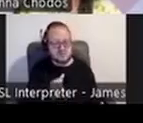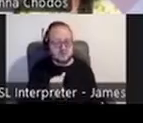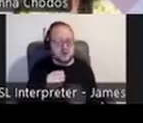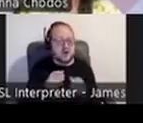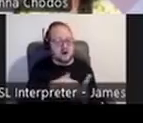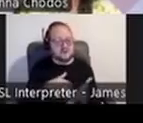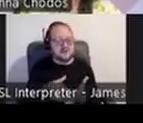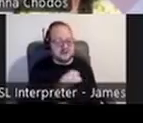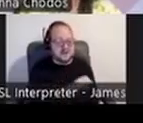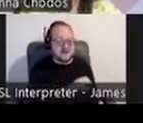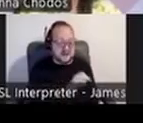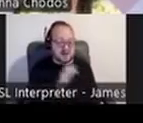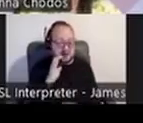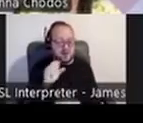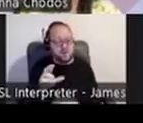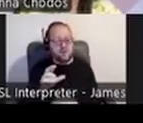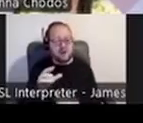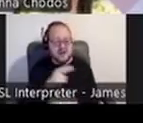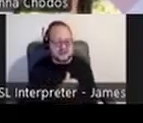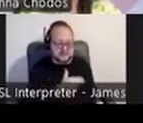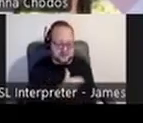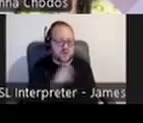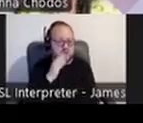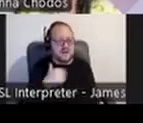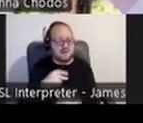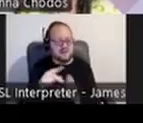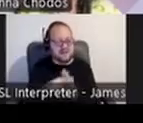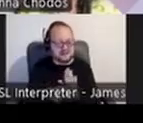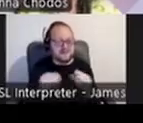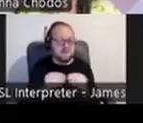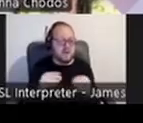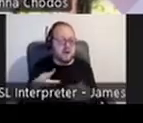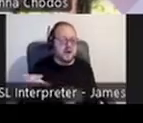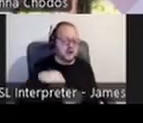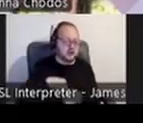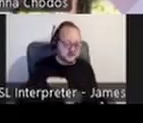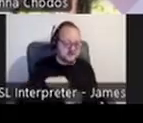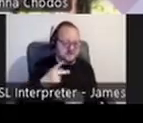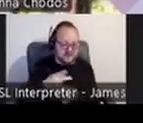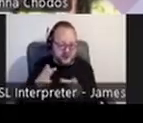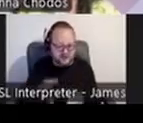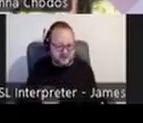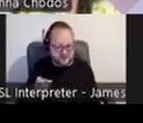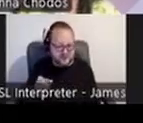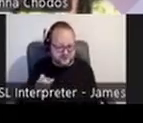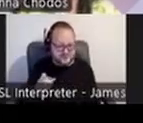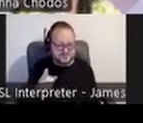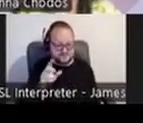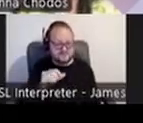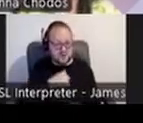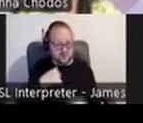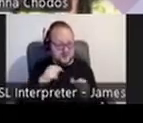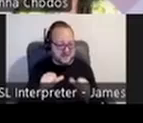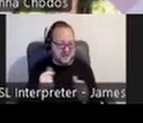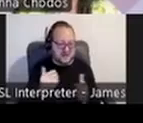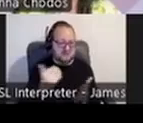more inclusive or can be sort of revisited and re-emphasized. So kind of just reviewing that and